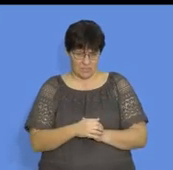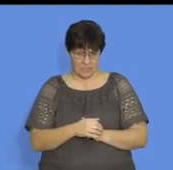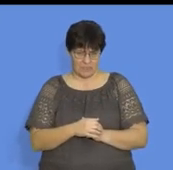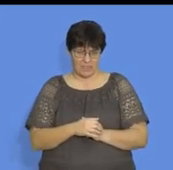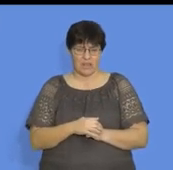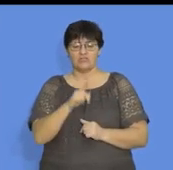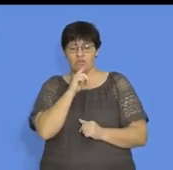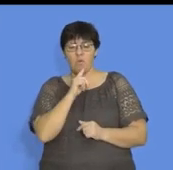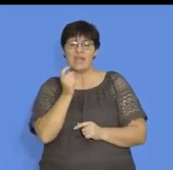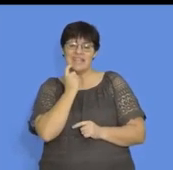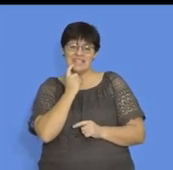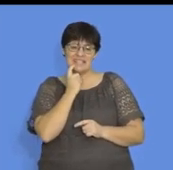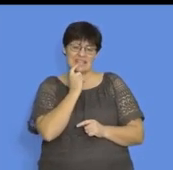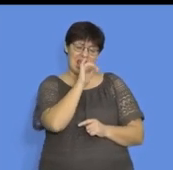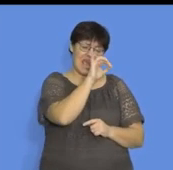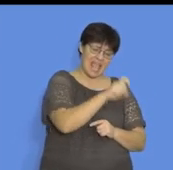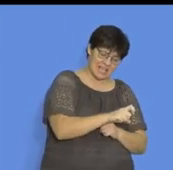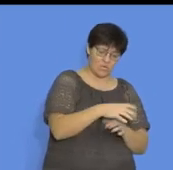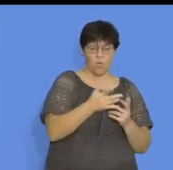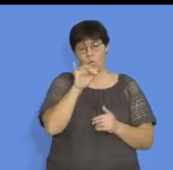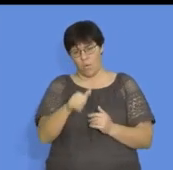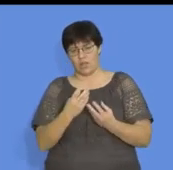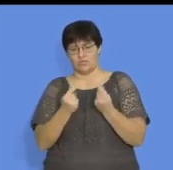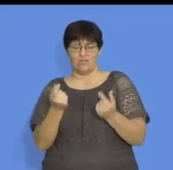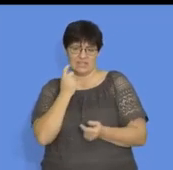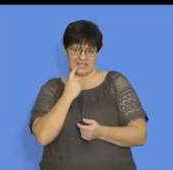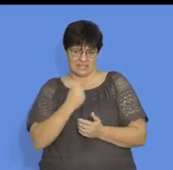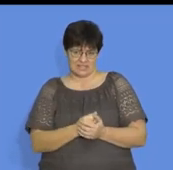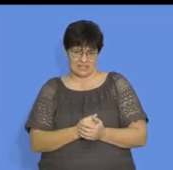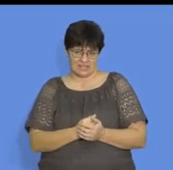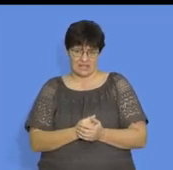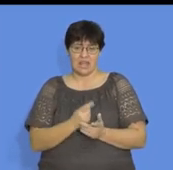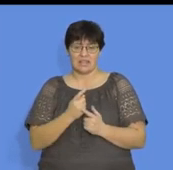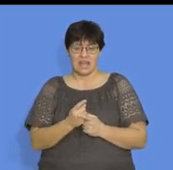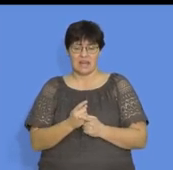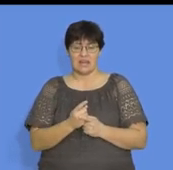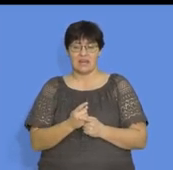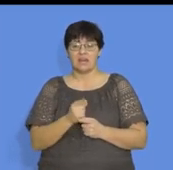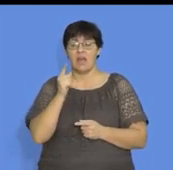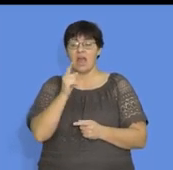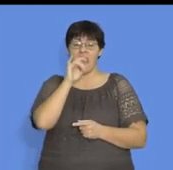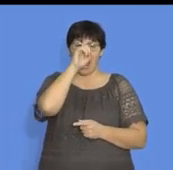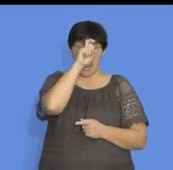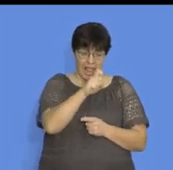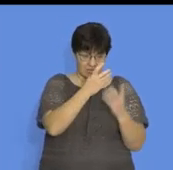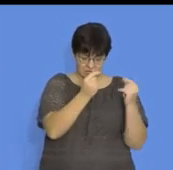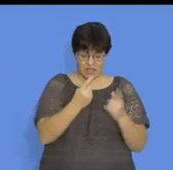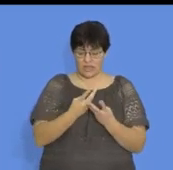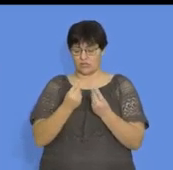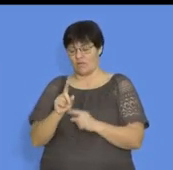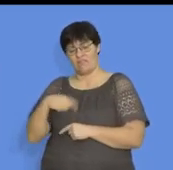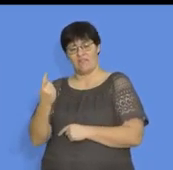is easy for you to then solve this. You solve the remaining variable, which is that one variable I've just spoken